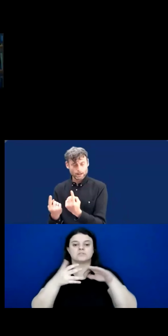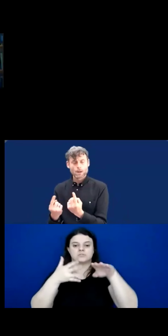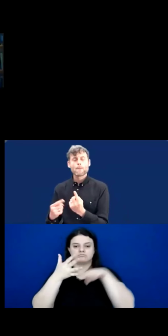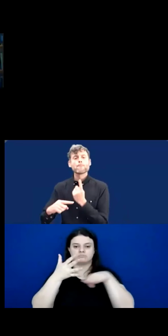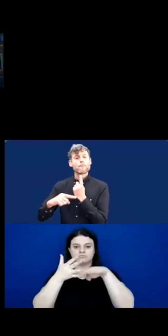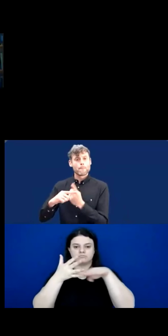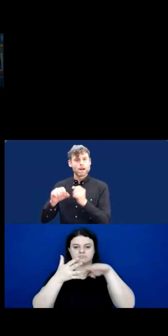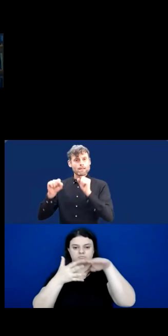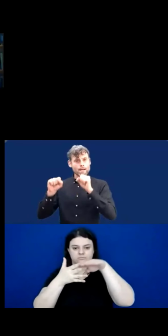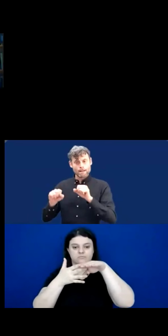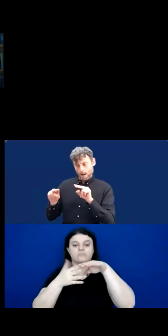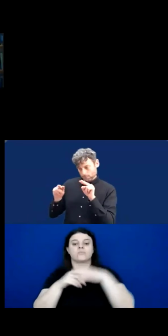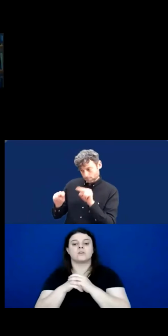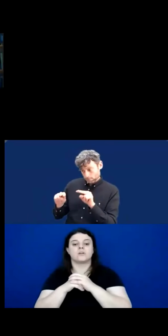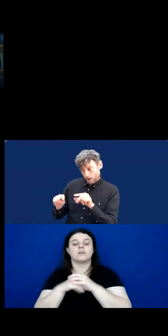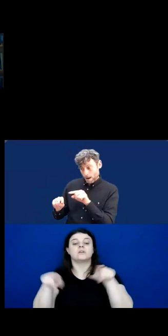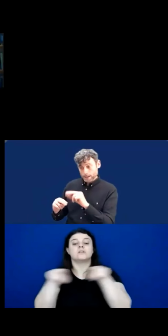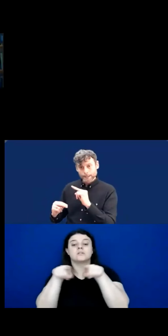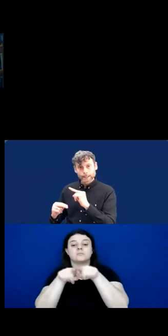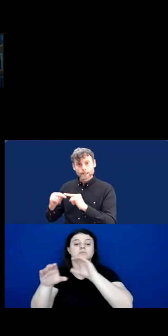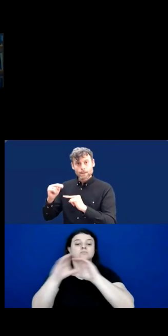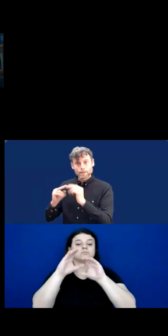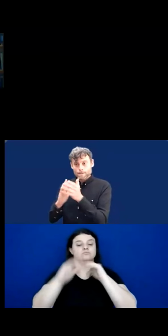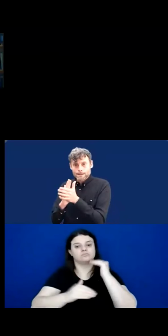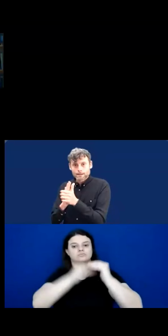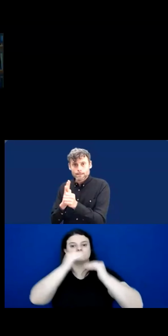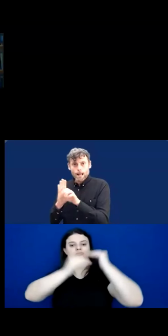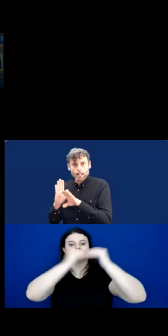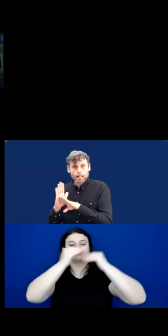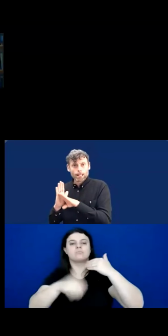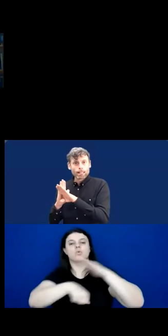monitor communication developments over time.